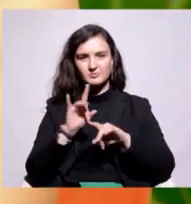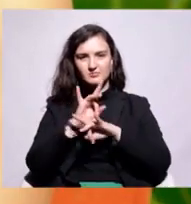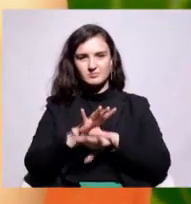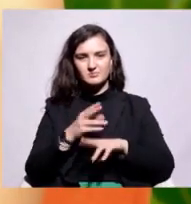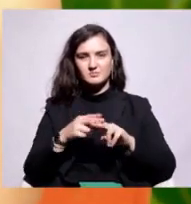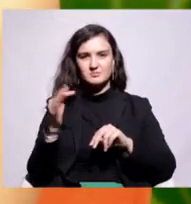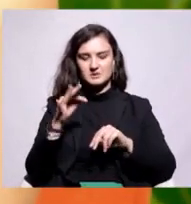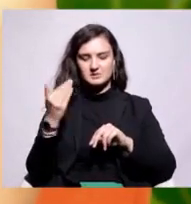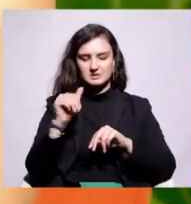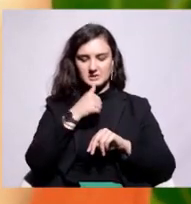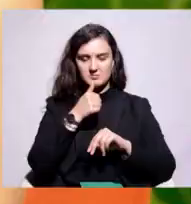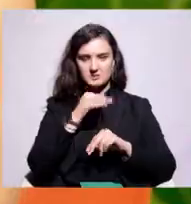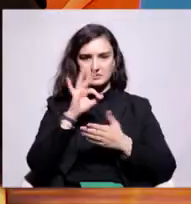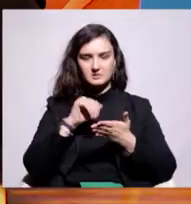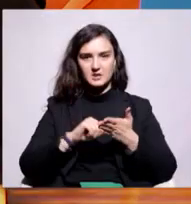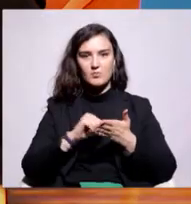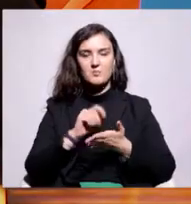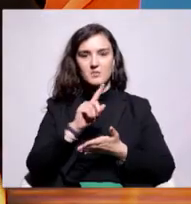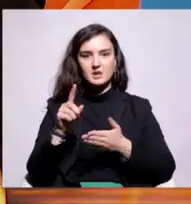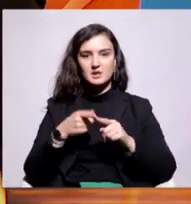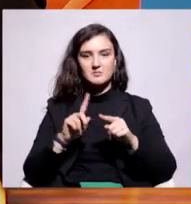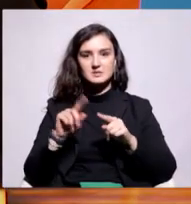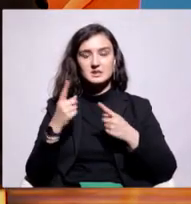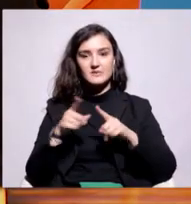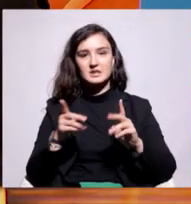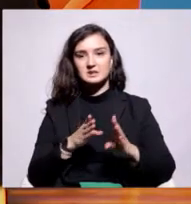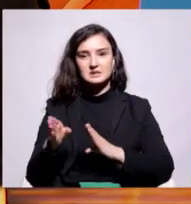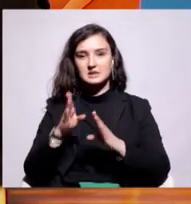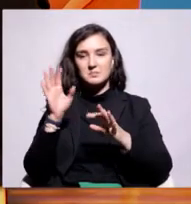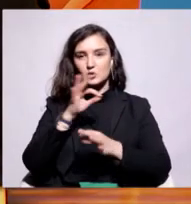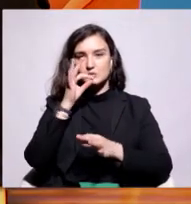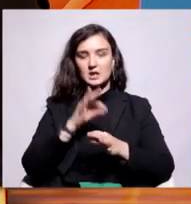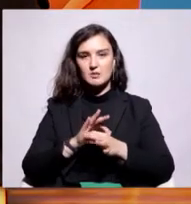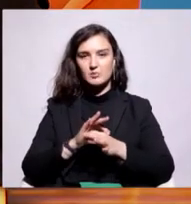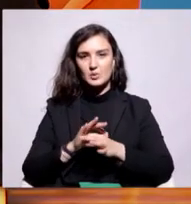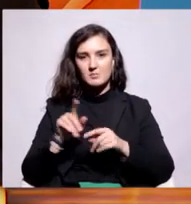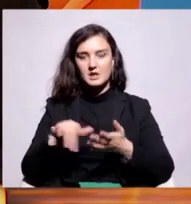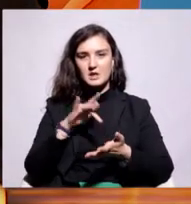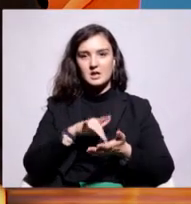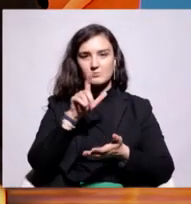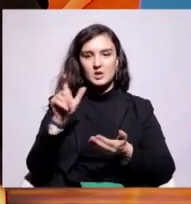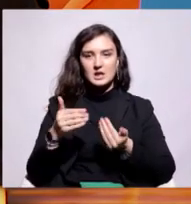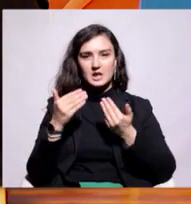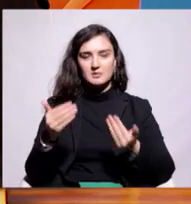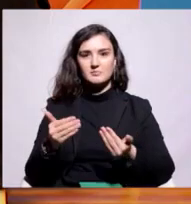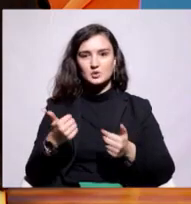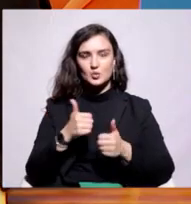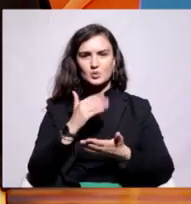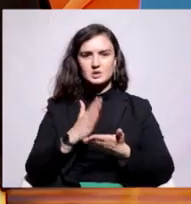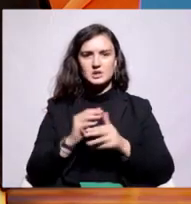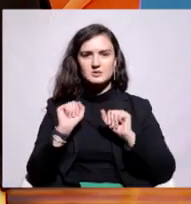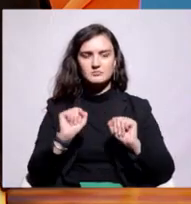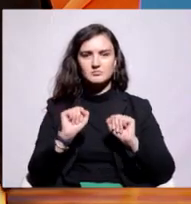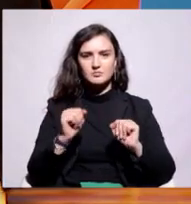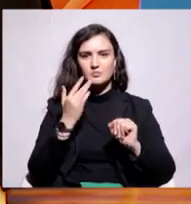of his laziness. But in some ways, the responsibilities of citizenship, such as supporting